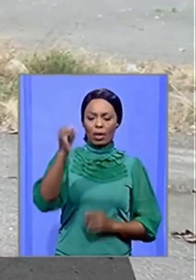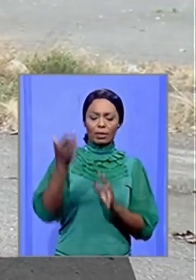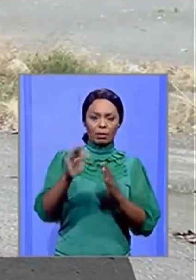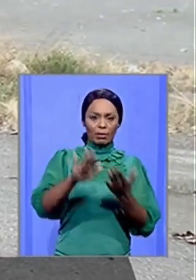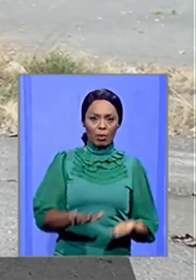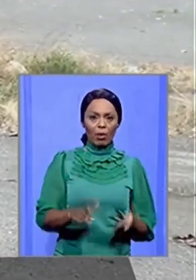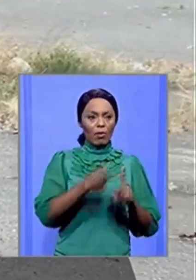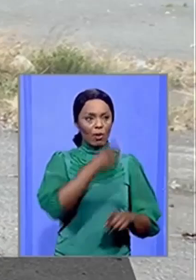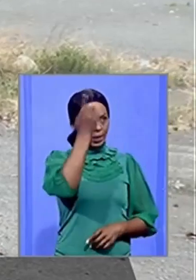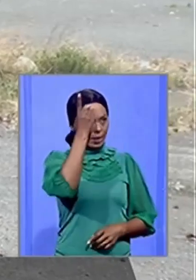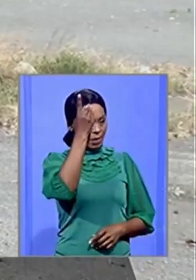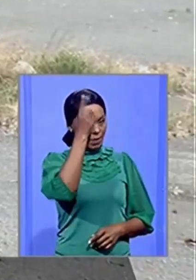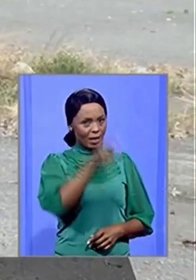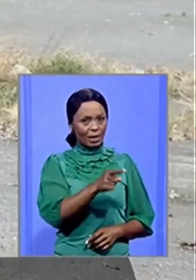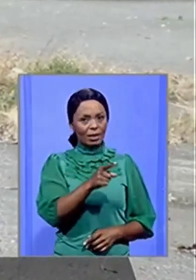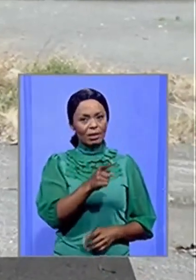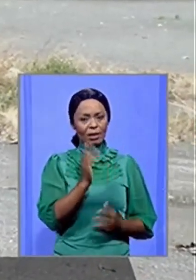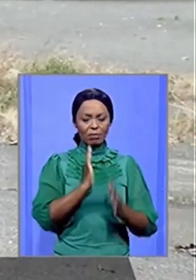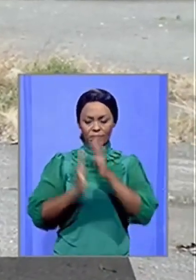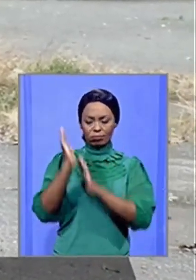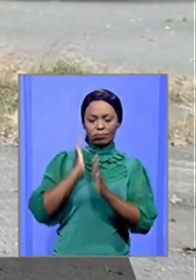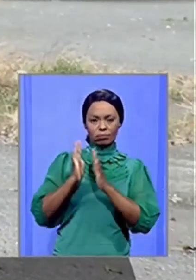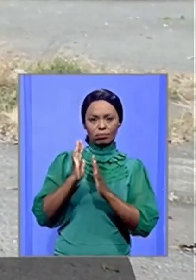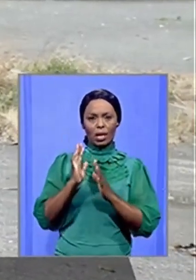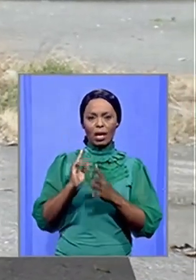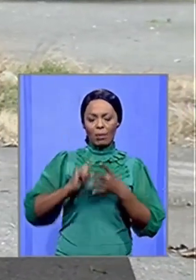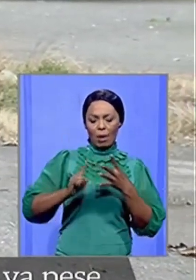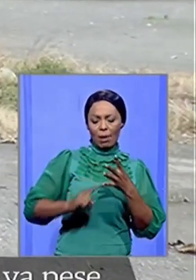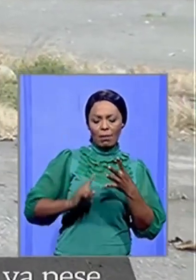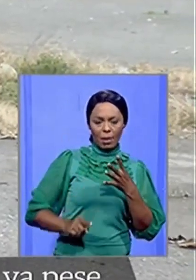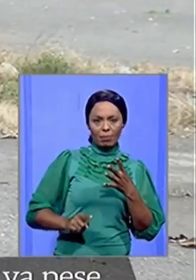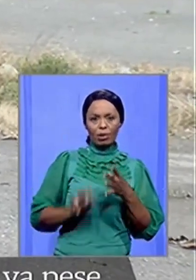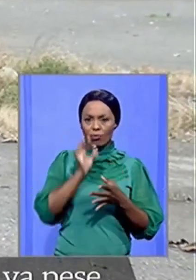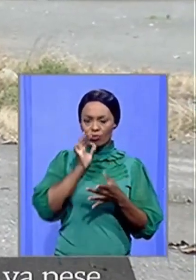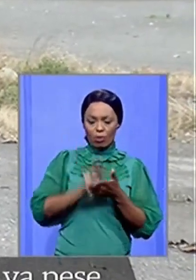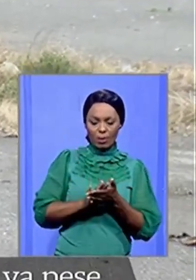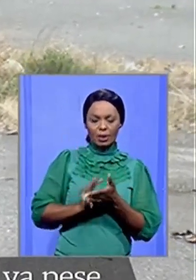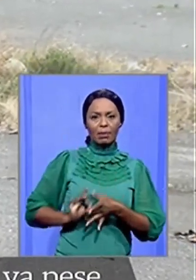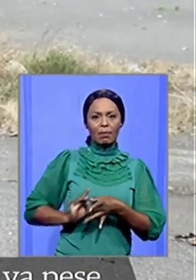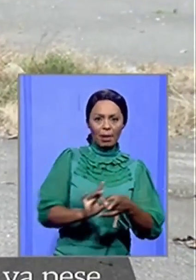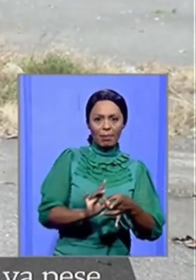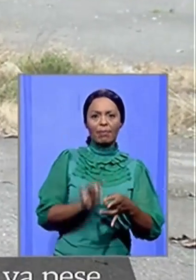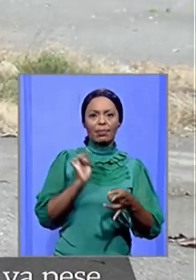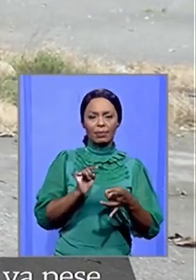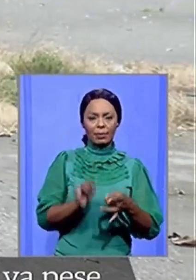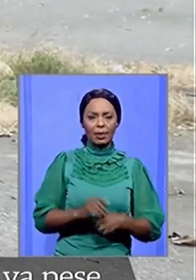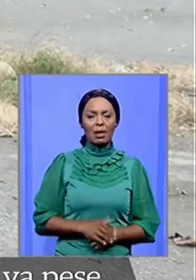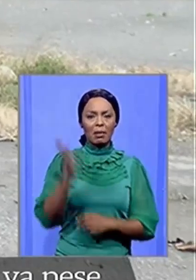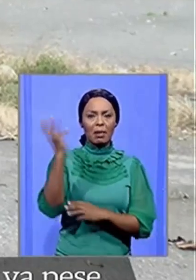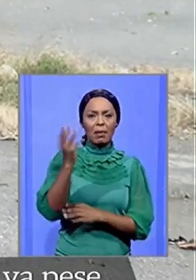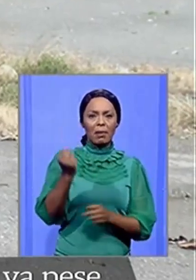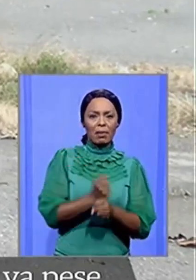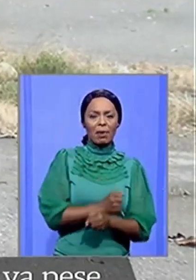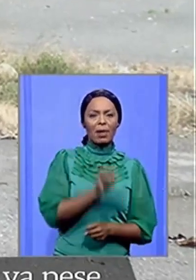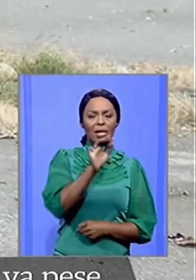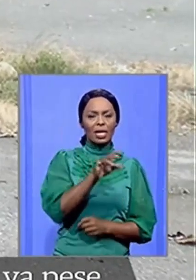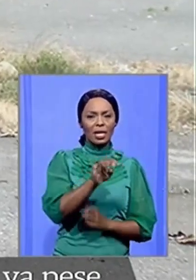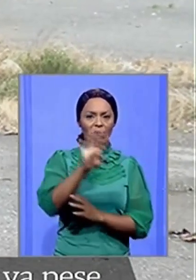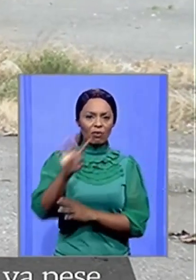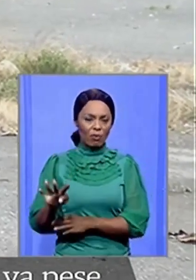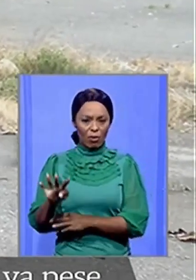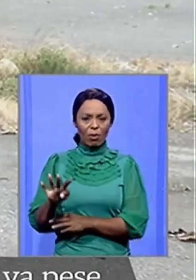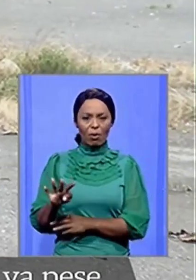this very historic Maihlome rally, which was reminiscent of the Maihlome rally of 1994,